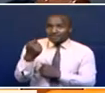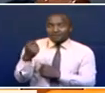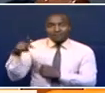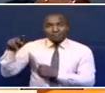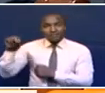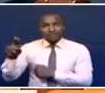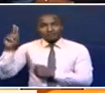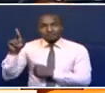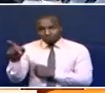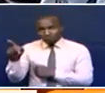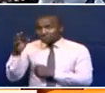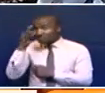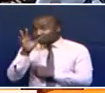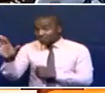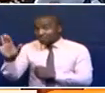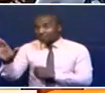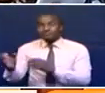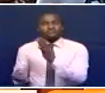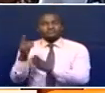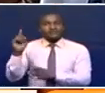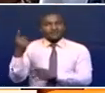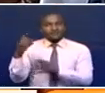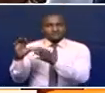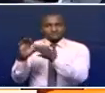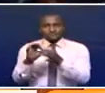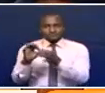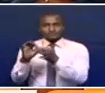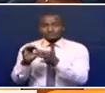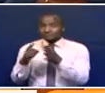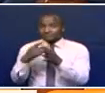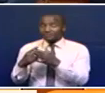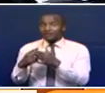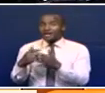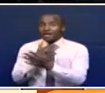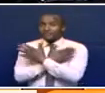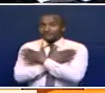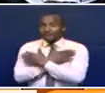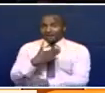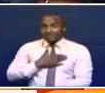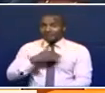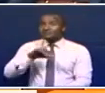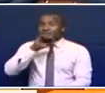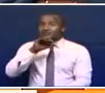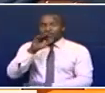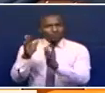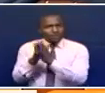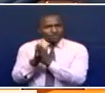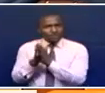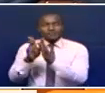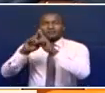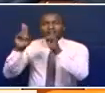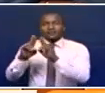PNU President Kibaki that formed the first coalition. And then my friend Raila, with the assistance of